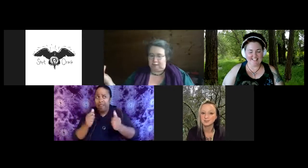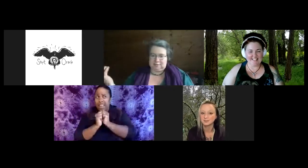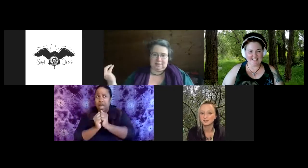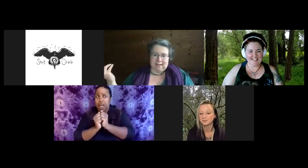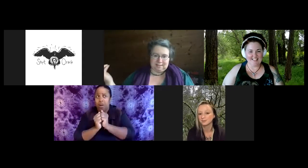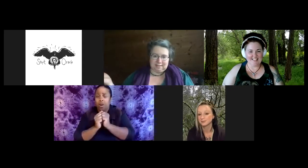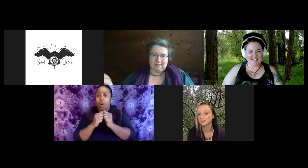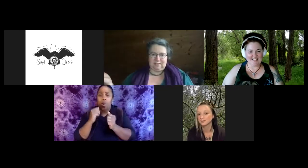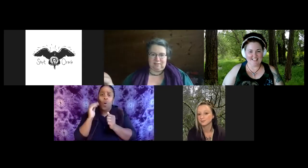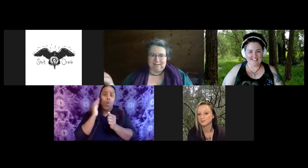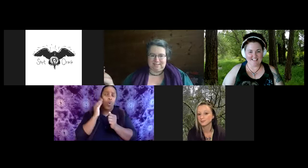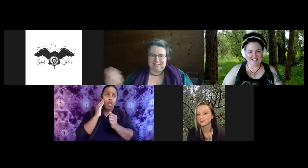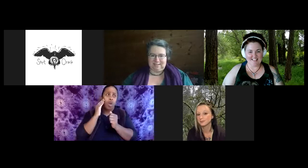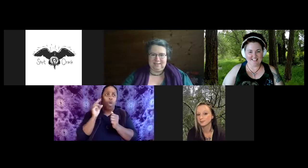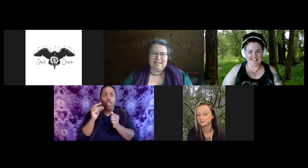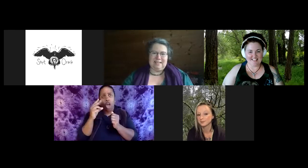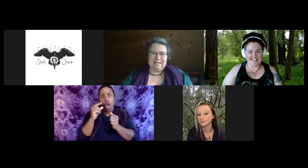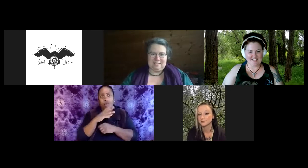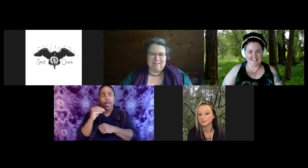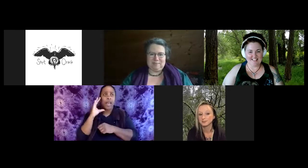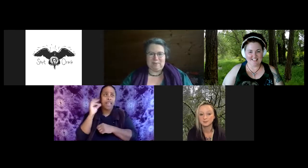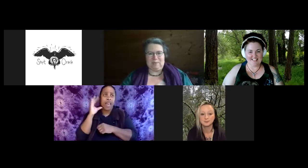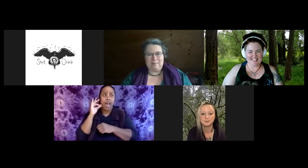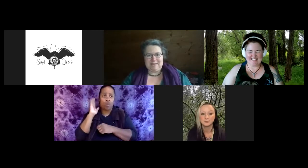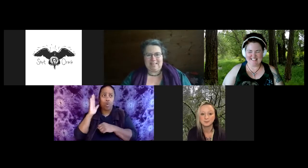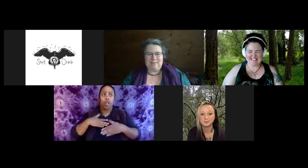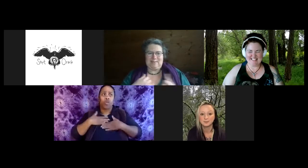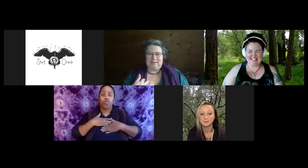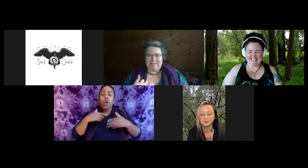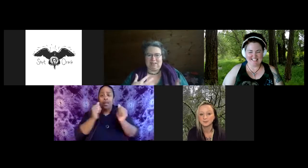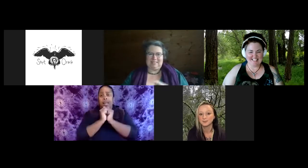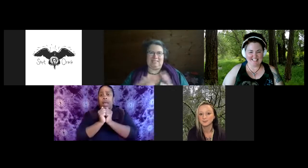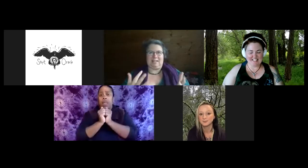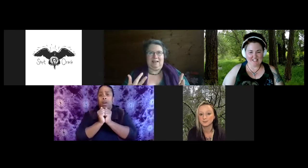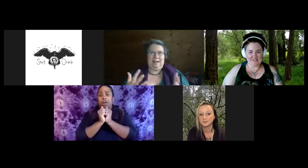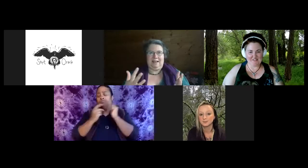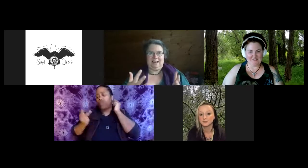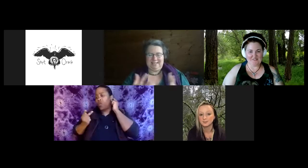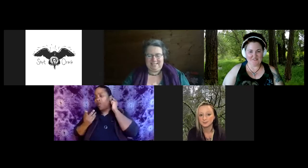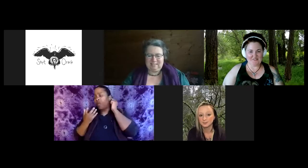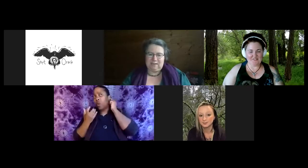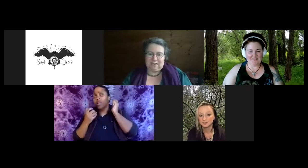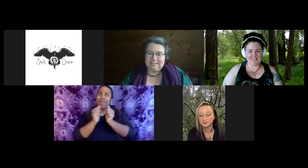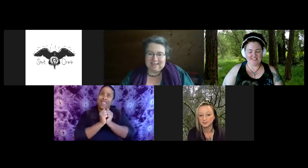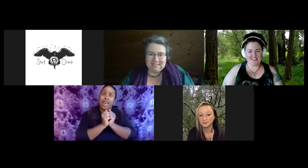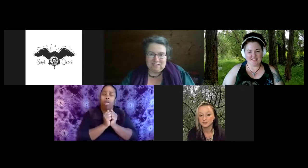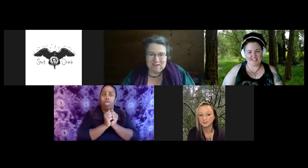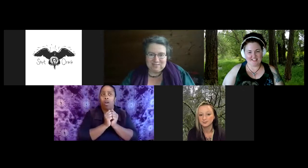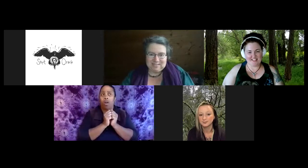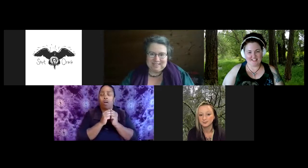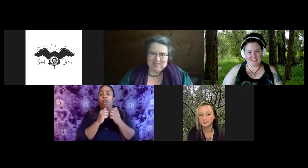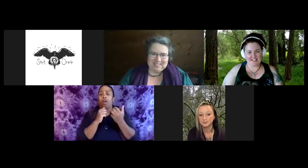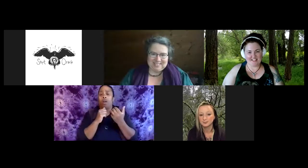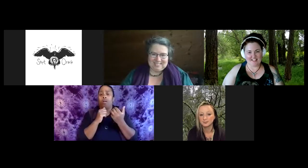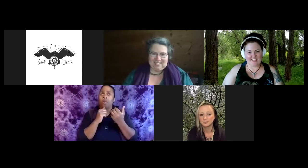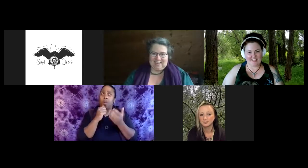like the dogs and the cat, like they're gonna love being all together, and we want to be together and we want our space, and we're like, oh. So anyway, just anything the fairies